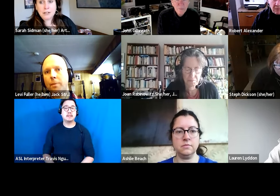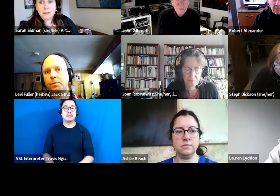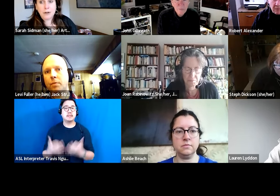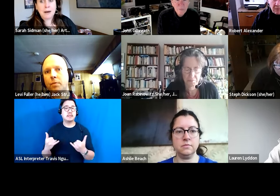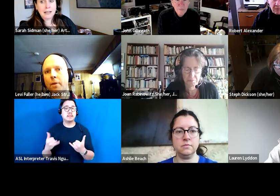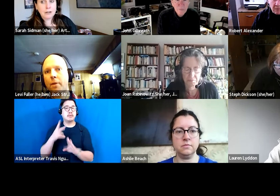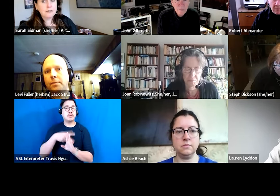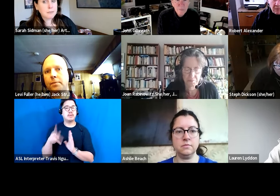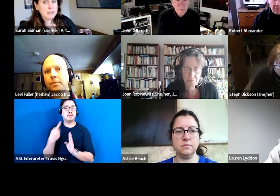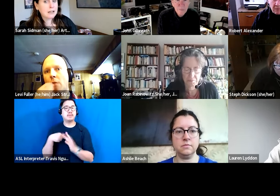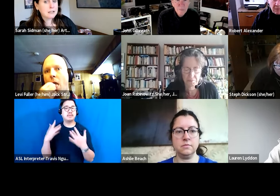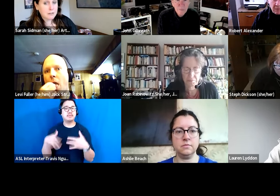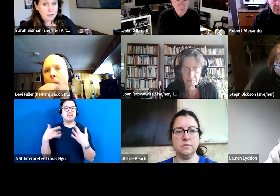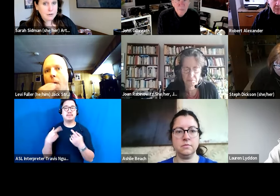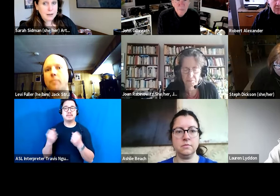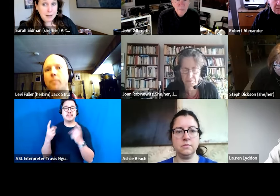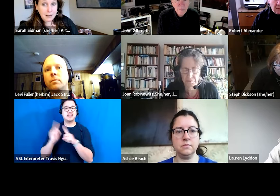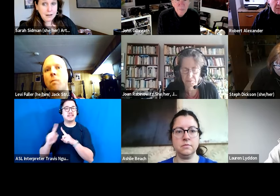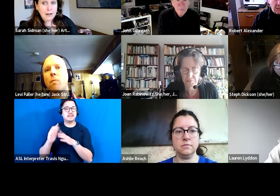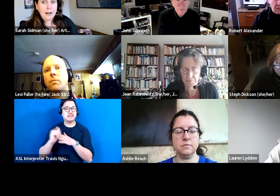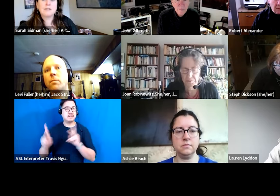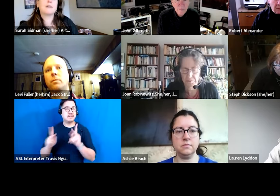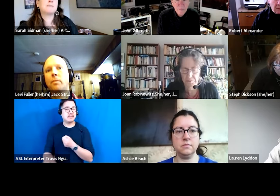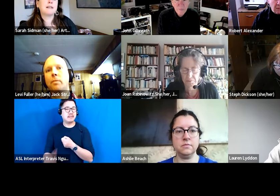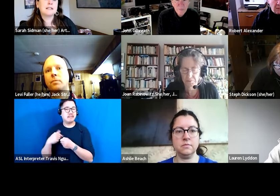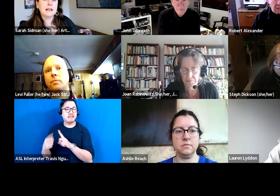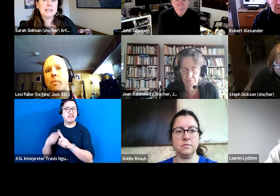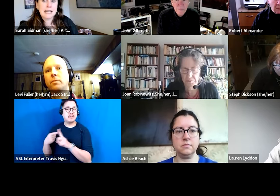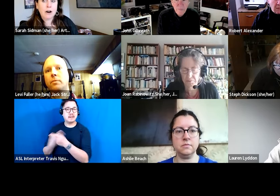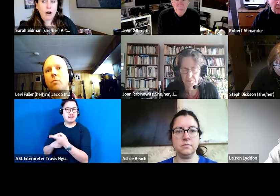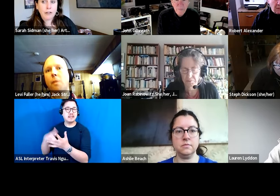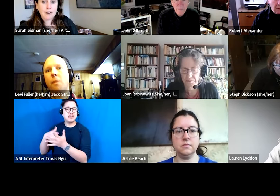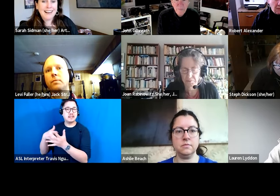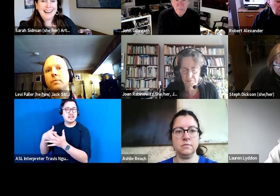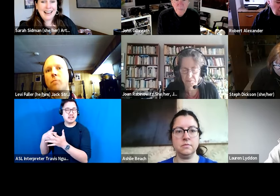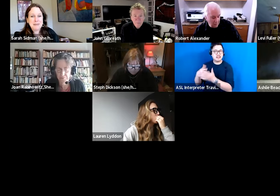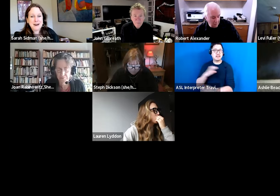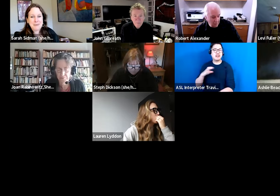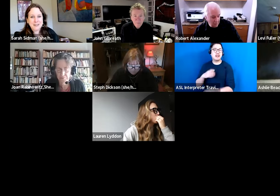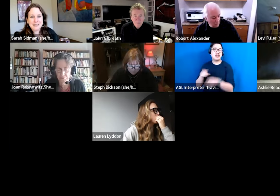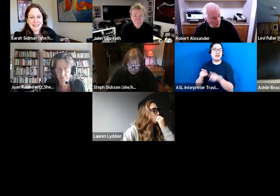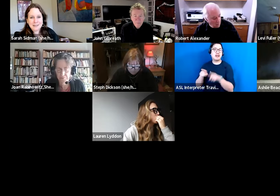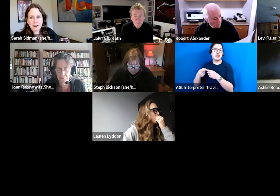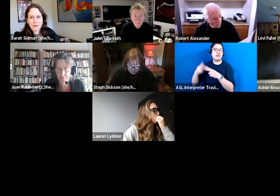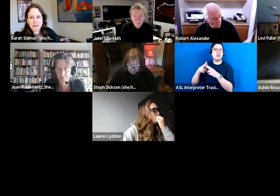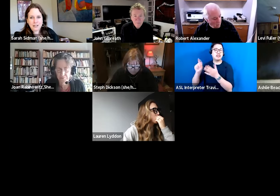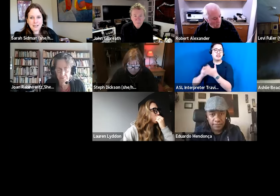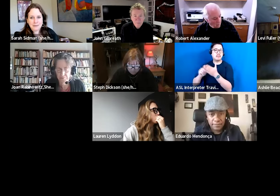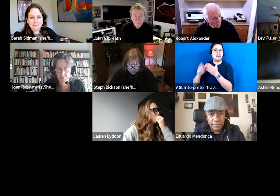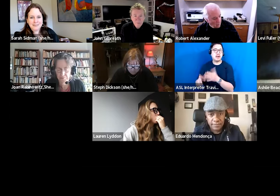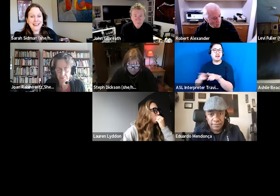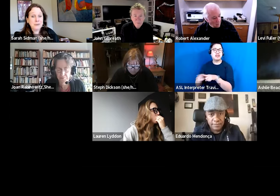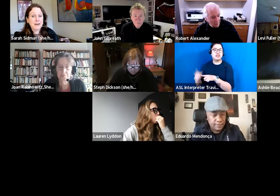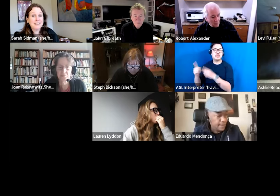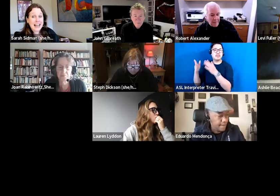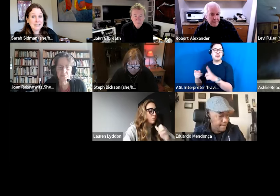we are honored to be joined by leaders from the Studies Advisory Committee, as well as by the Studies Lead Author, and by our partners at Inspire Washington.